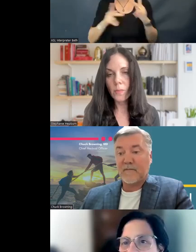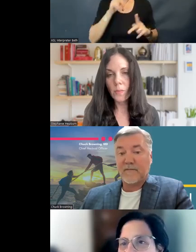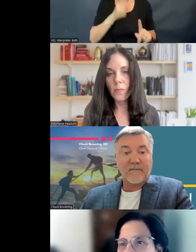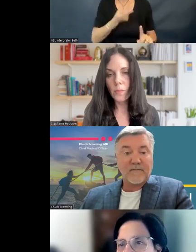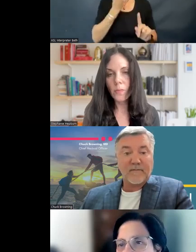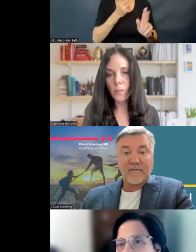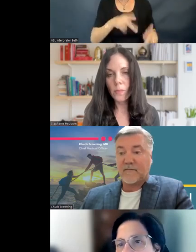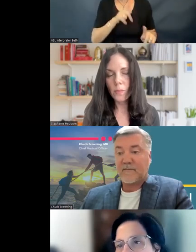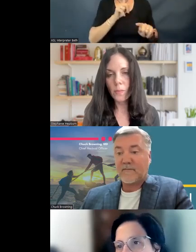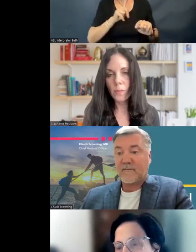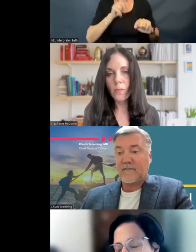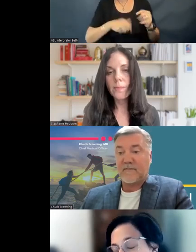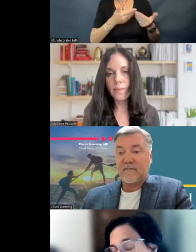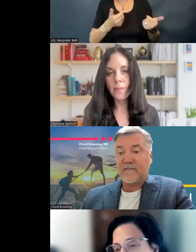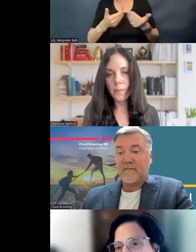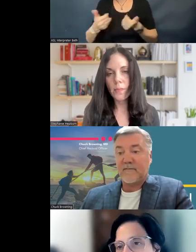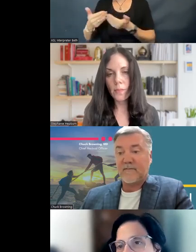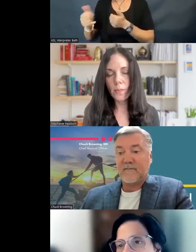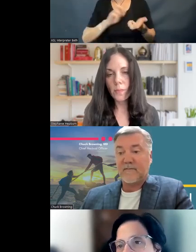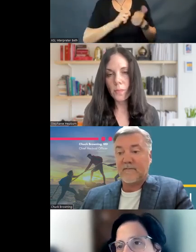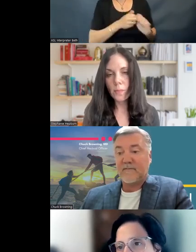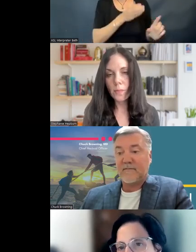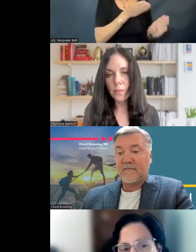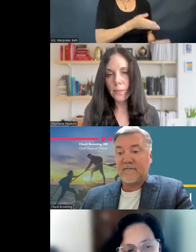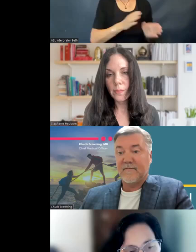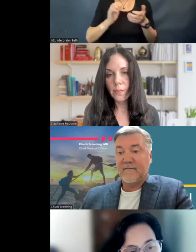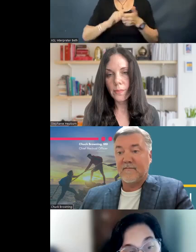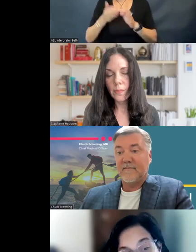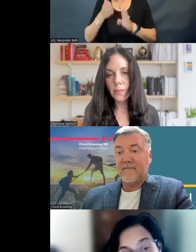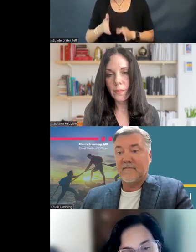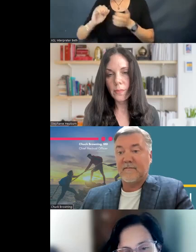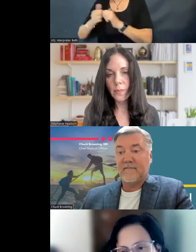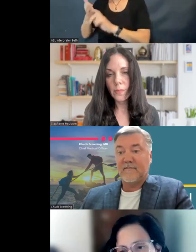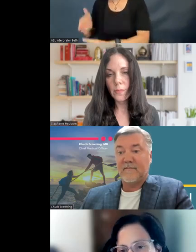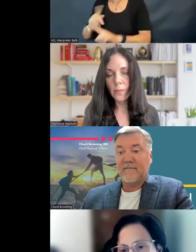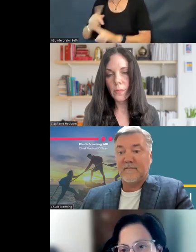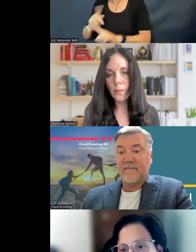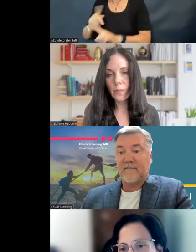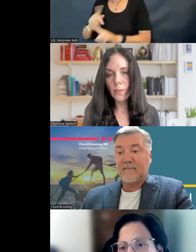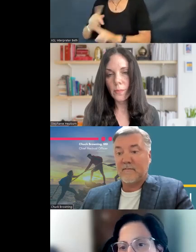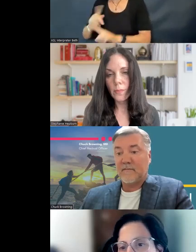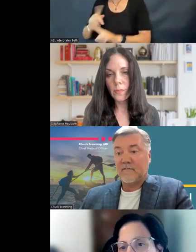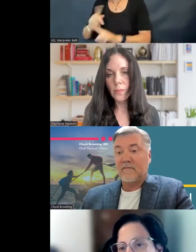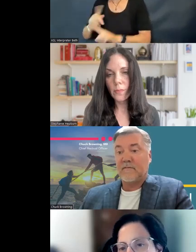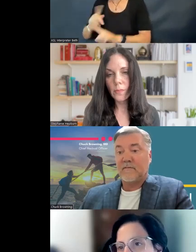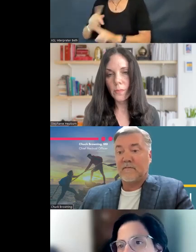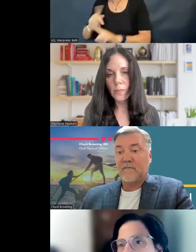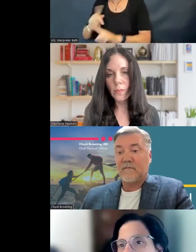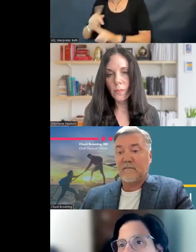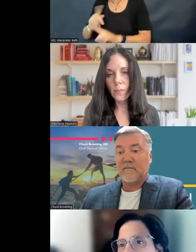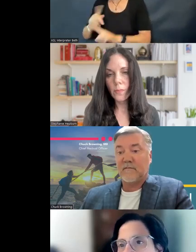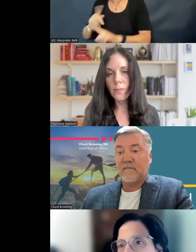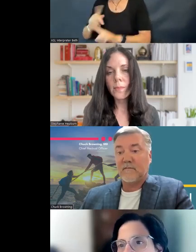can't silo those issues out. And all too often the service systems have been siloed. We know that people with serious mental illness die at least